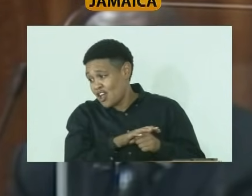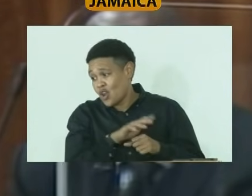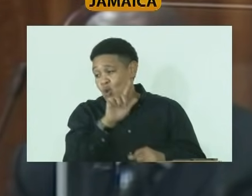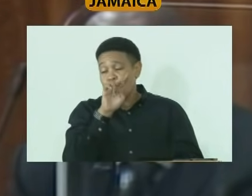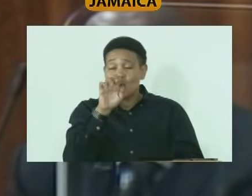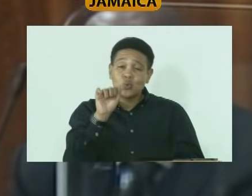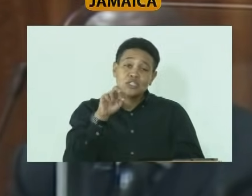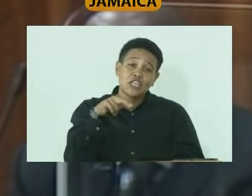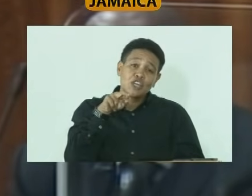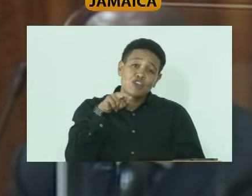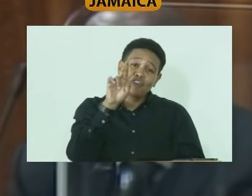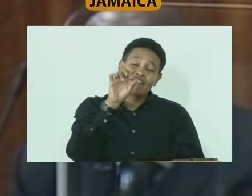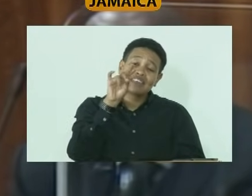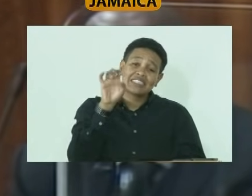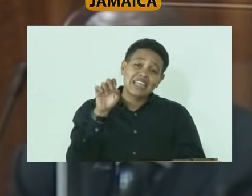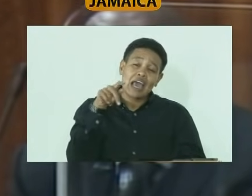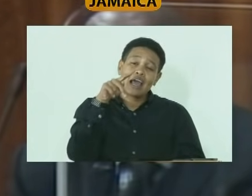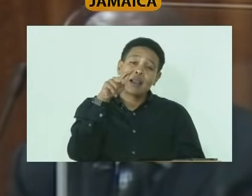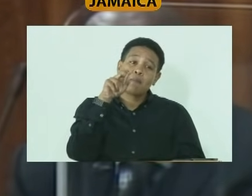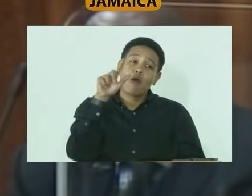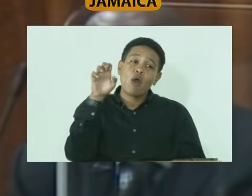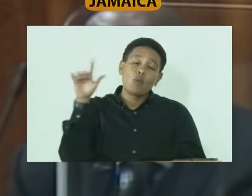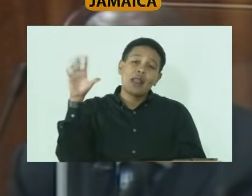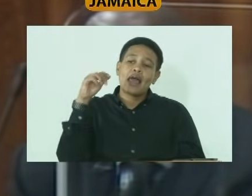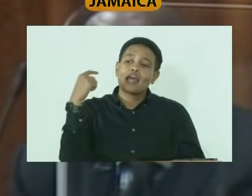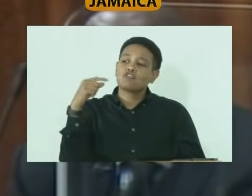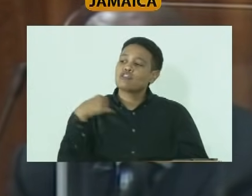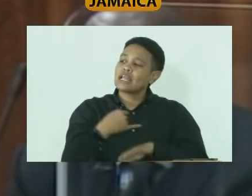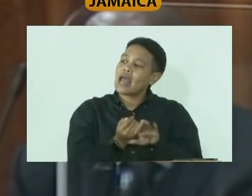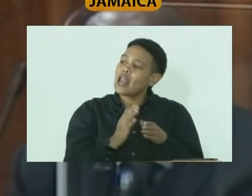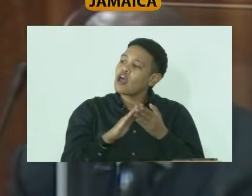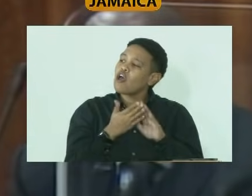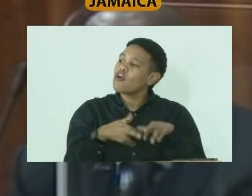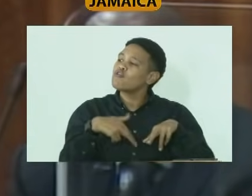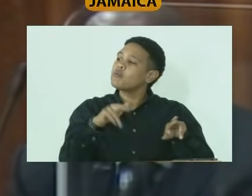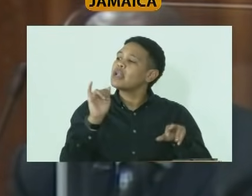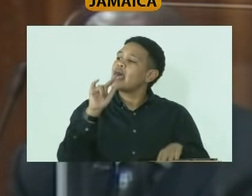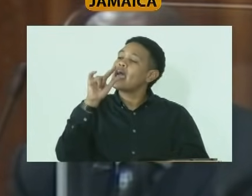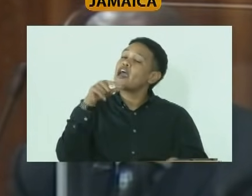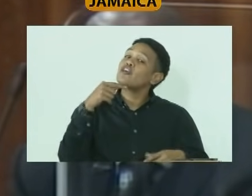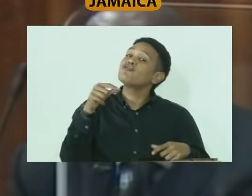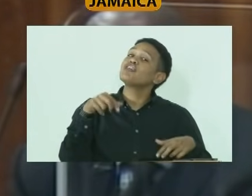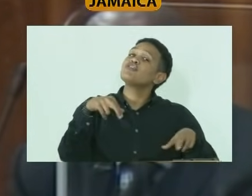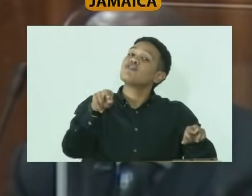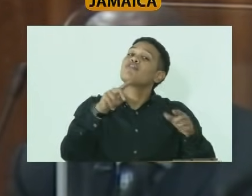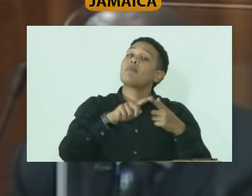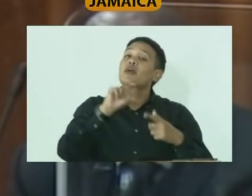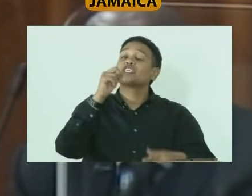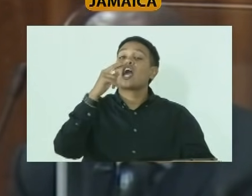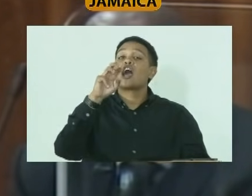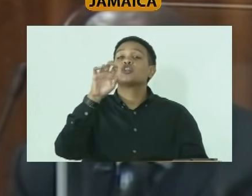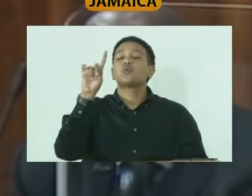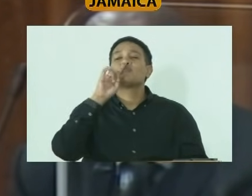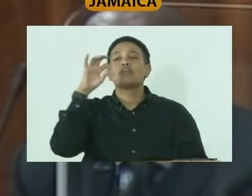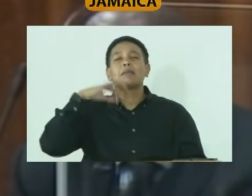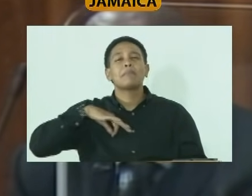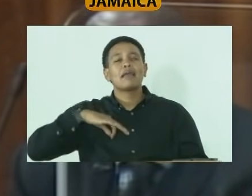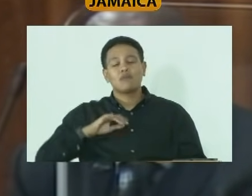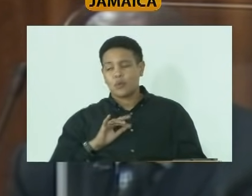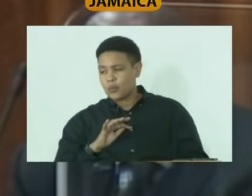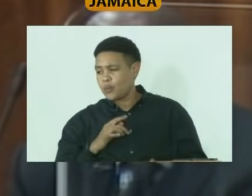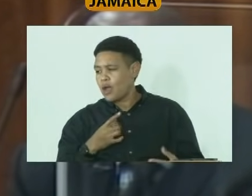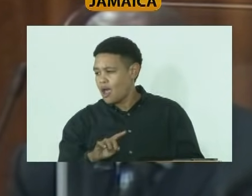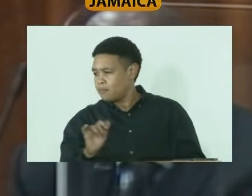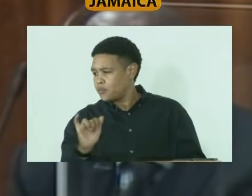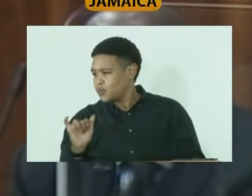Riverside, Paulwell, and Green Island. Community roads such as Green River and Archwell benefited significantly